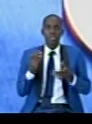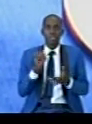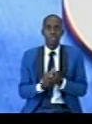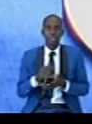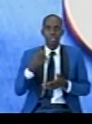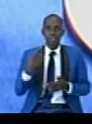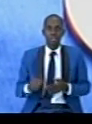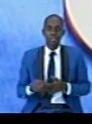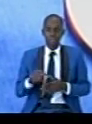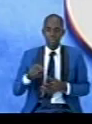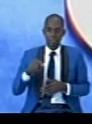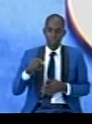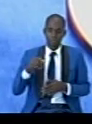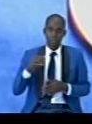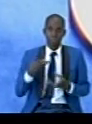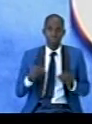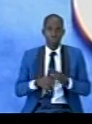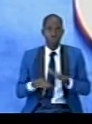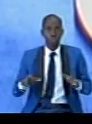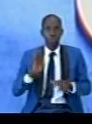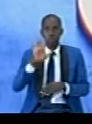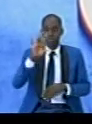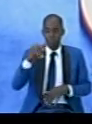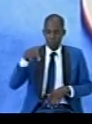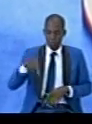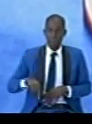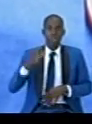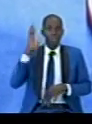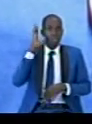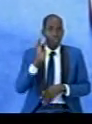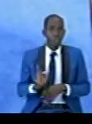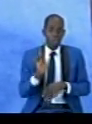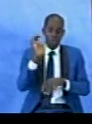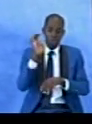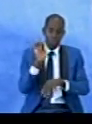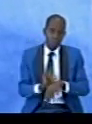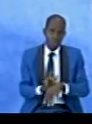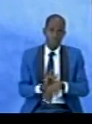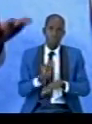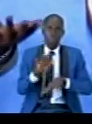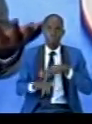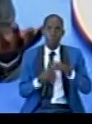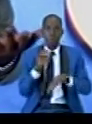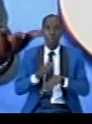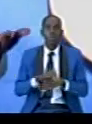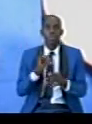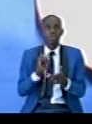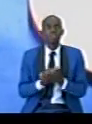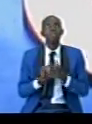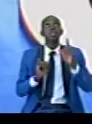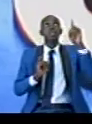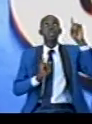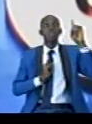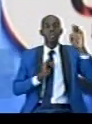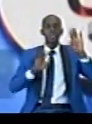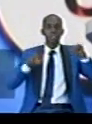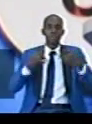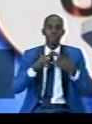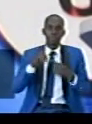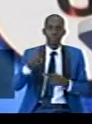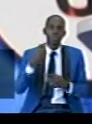your foot shall tread upon, that have I given unto